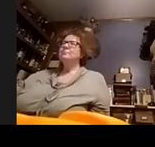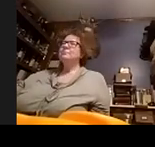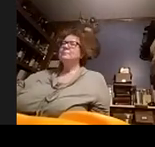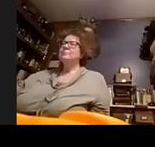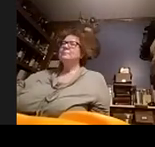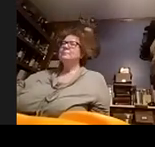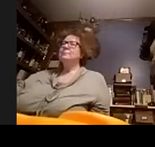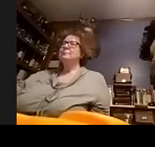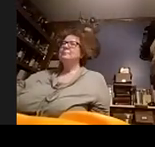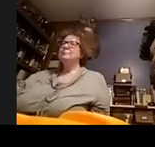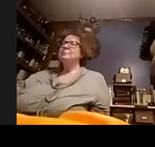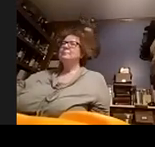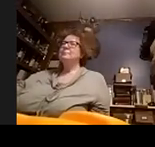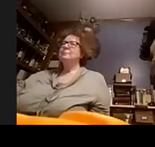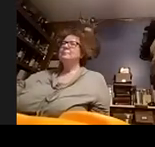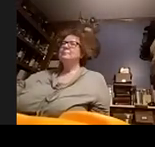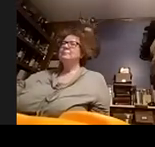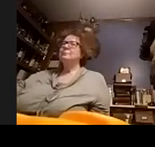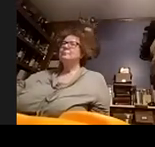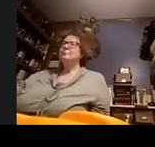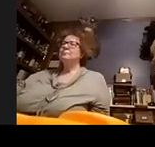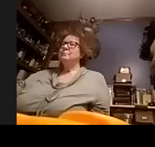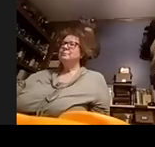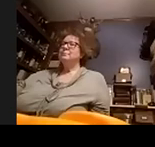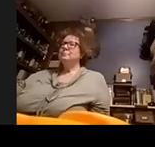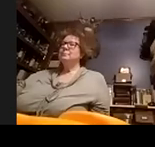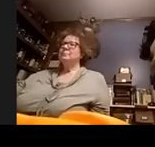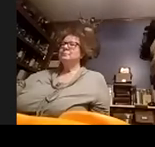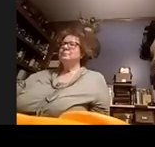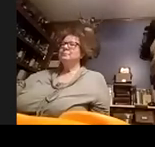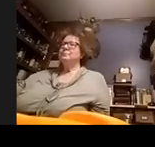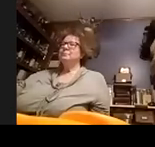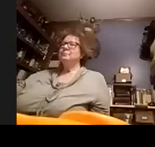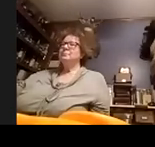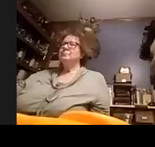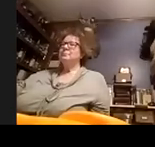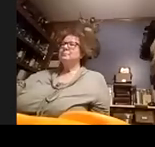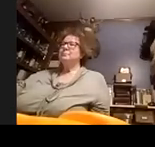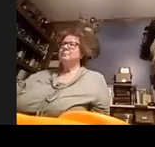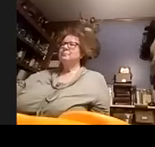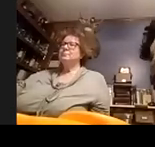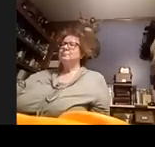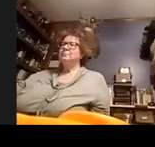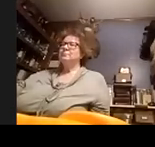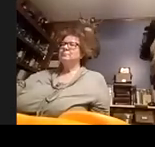history of it, that partly on that with Professor Ireland. It's on Digital Commons, so that's one place to check.